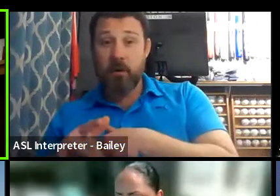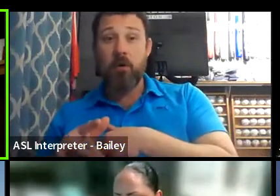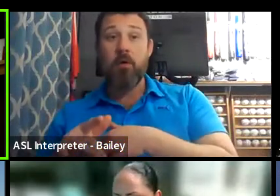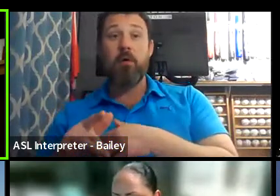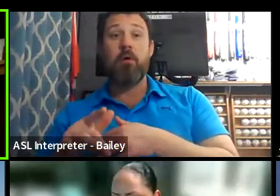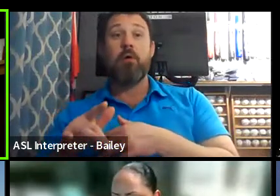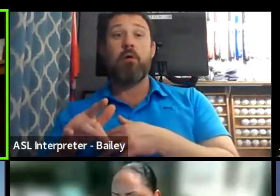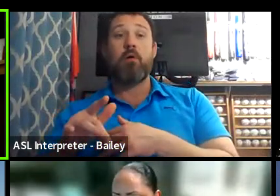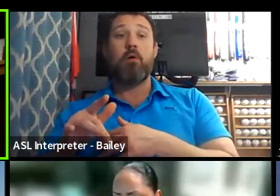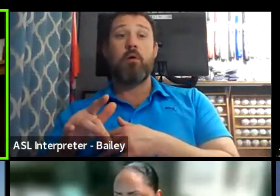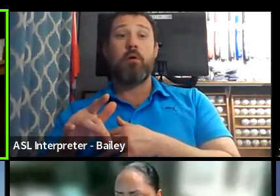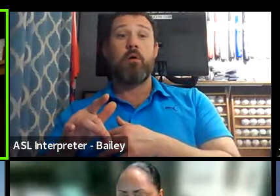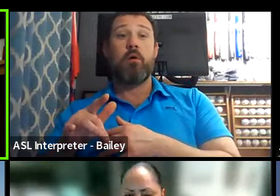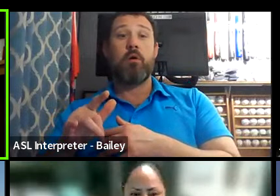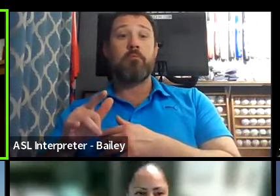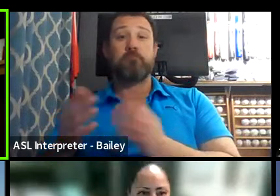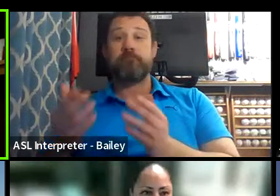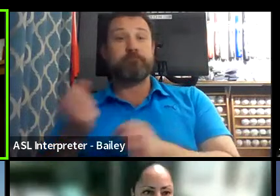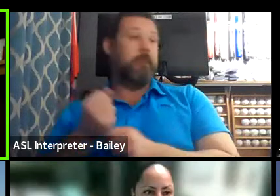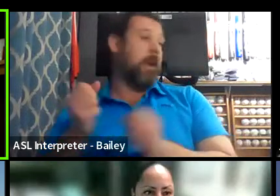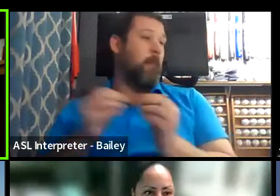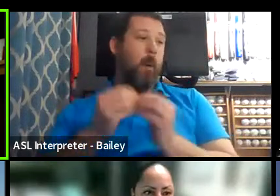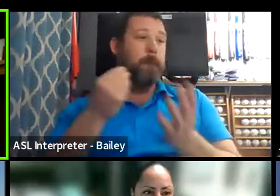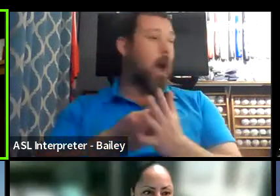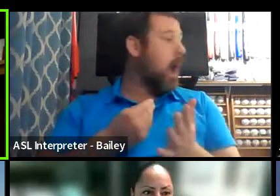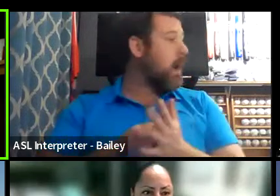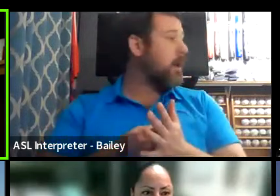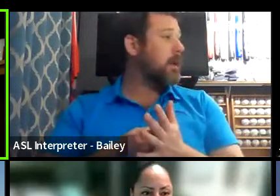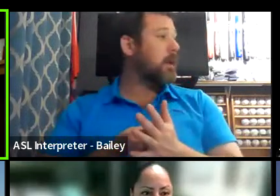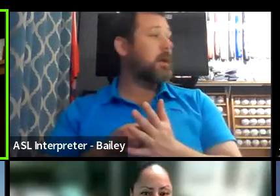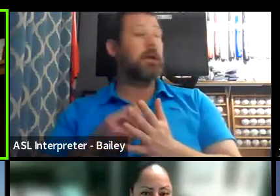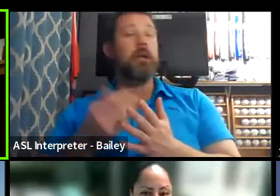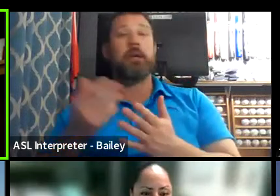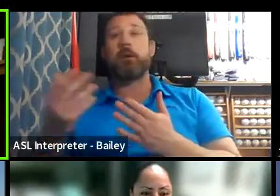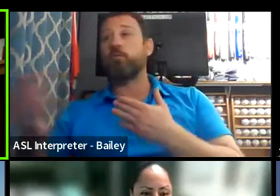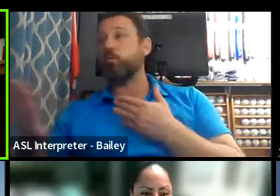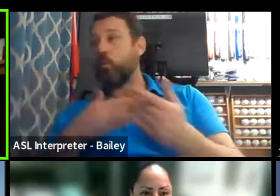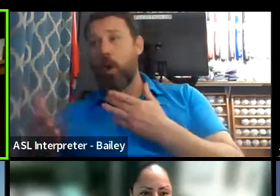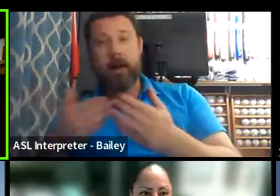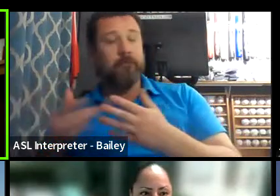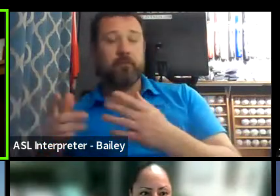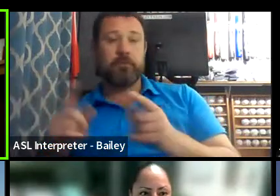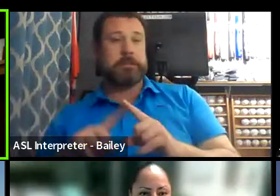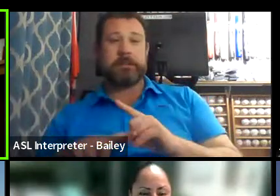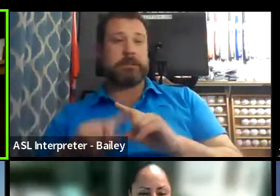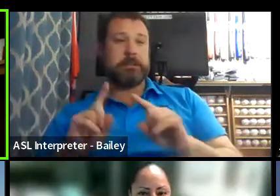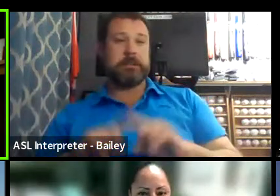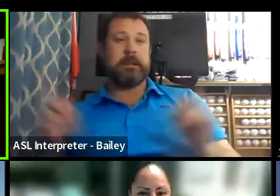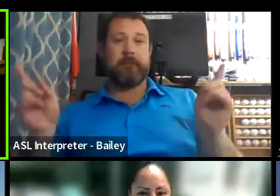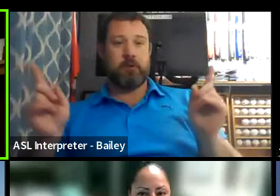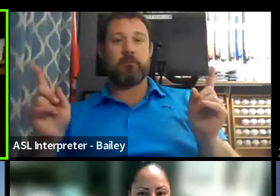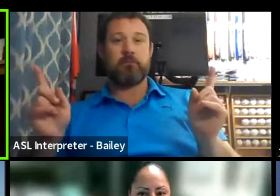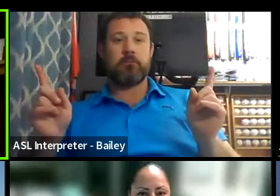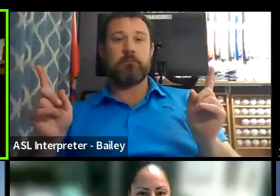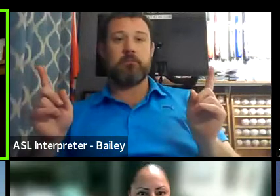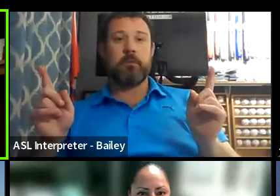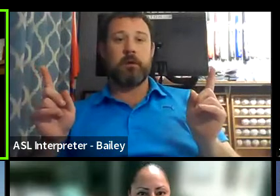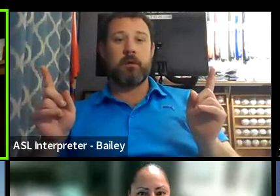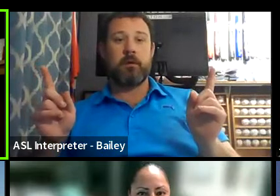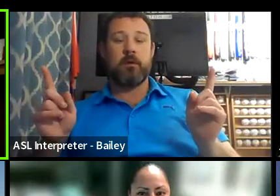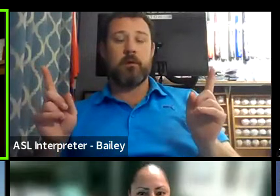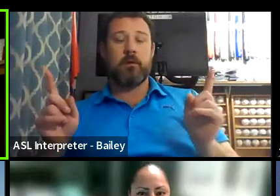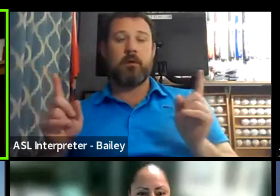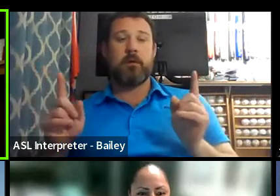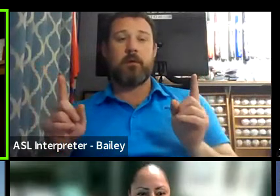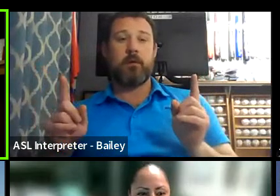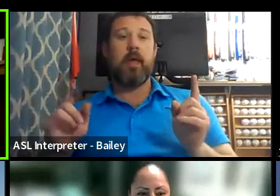thing. Any longer you make more money or whatever, that's a whole different matter. But I think that's what